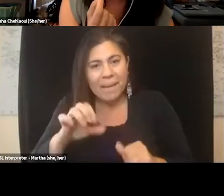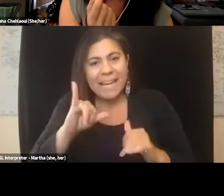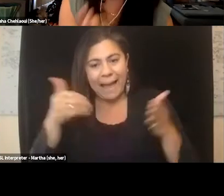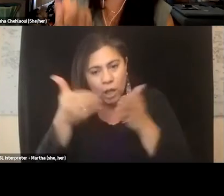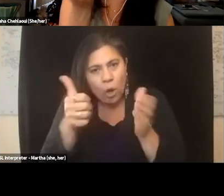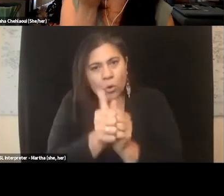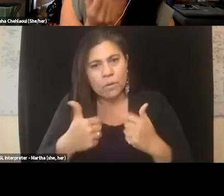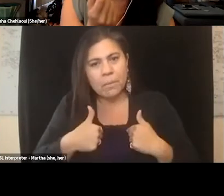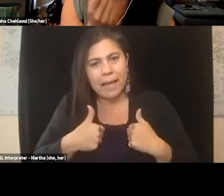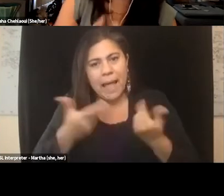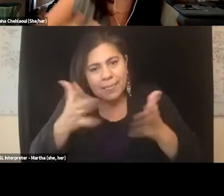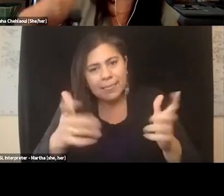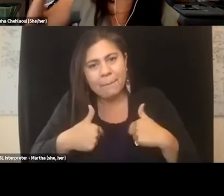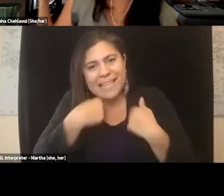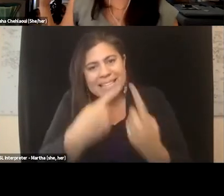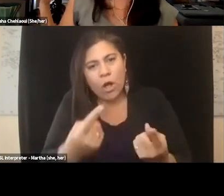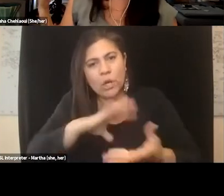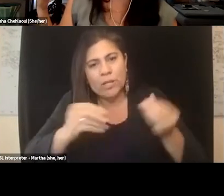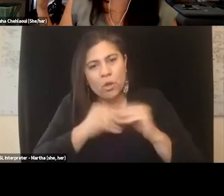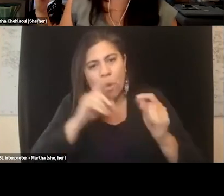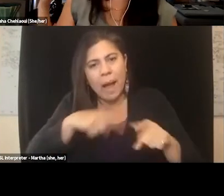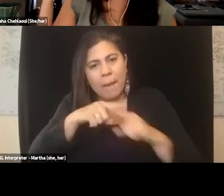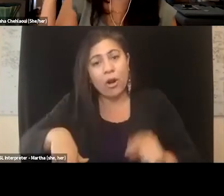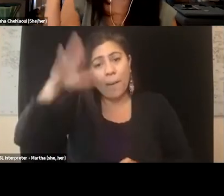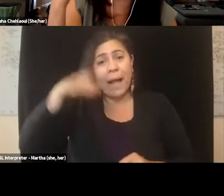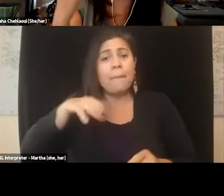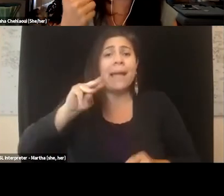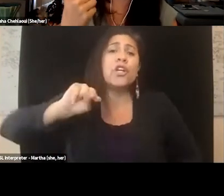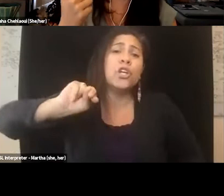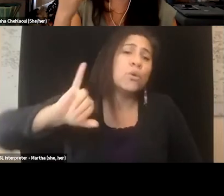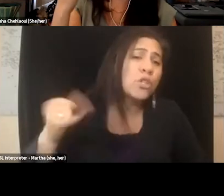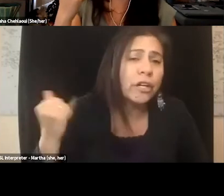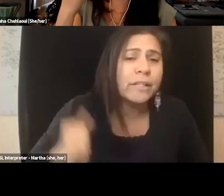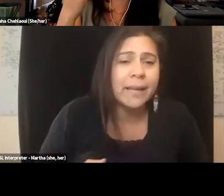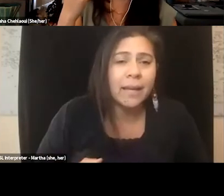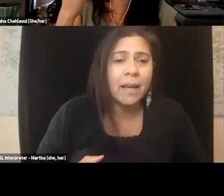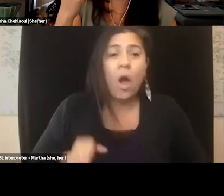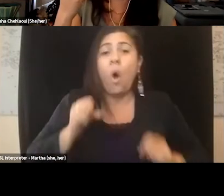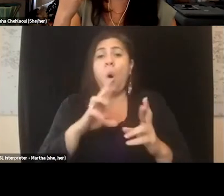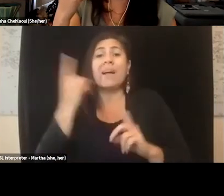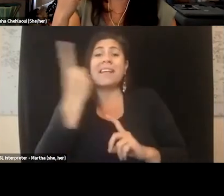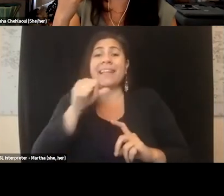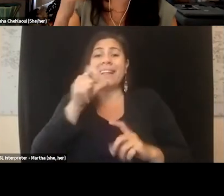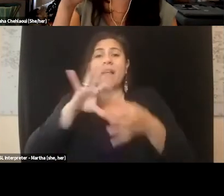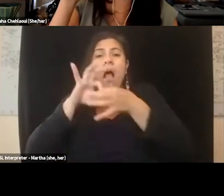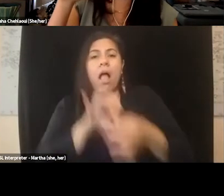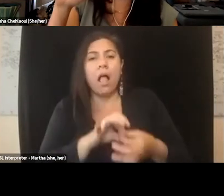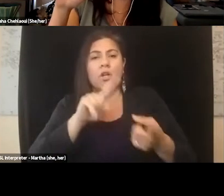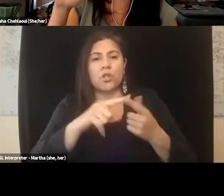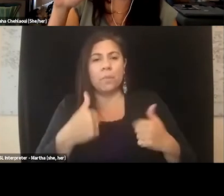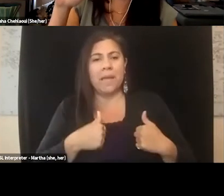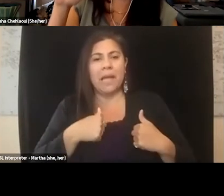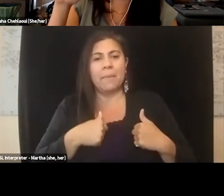me tell you an intimate story about growing up in Jersey. Let me tell you an intimate story that doesn't rely on me being one of